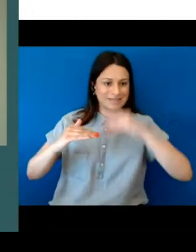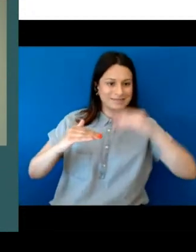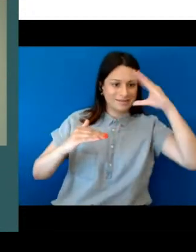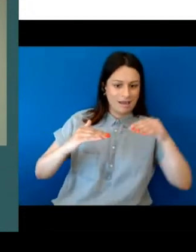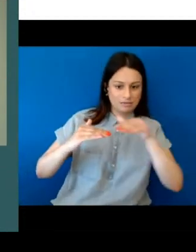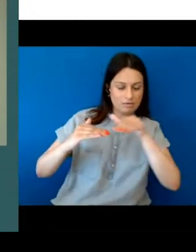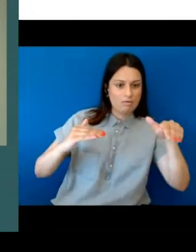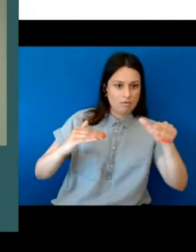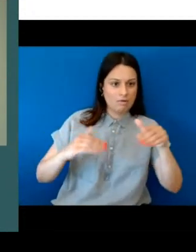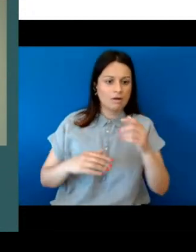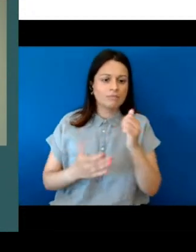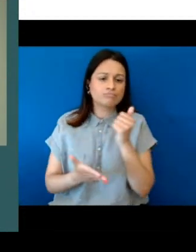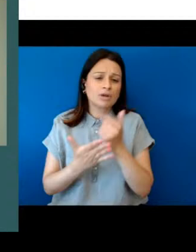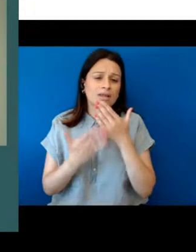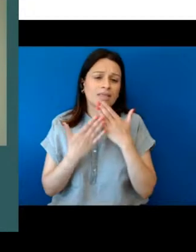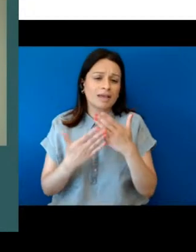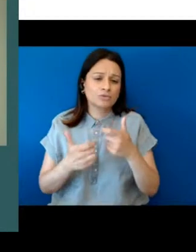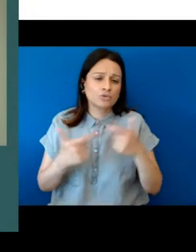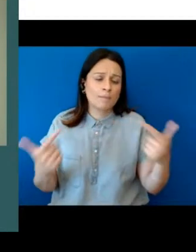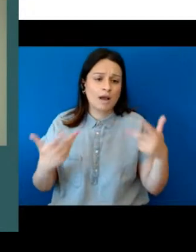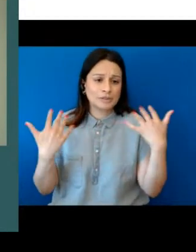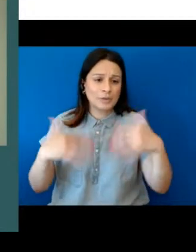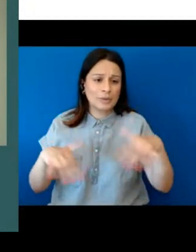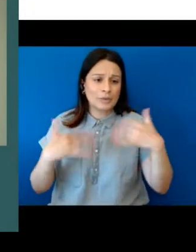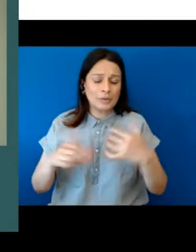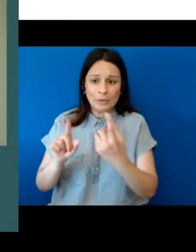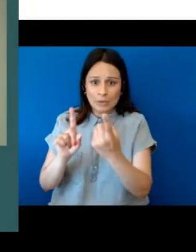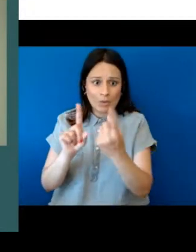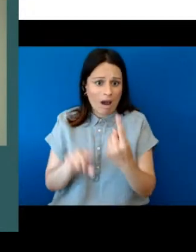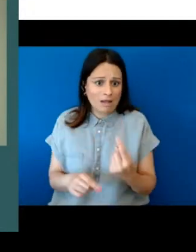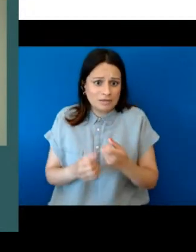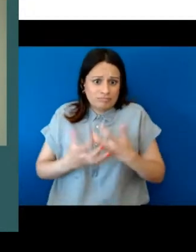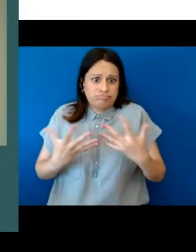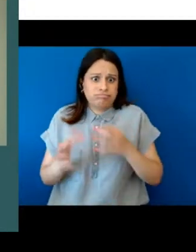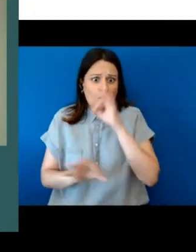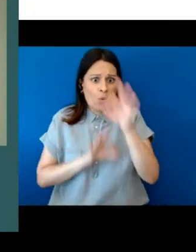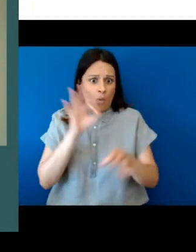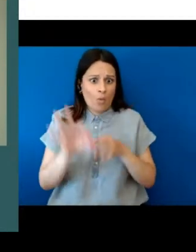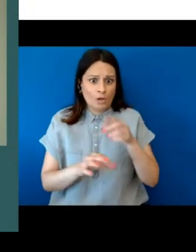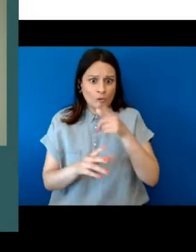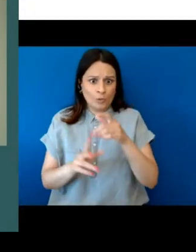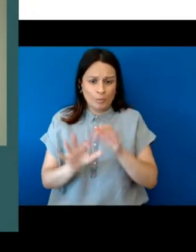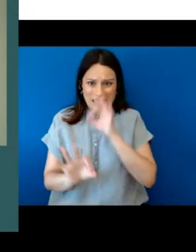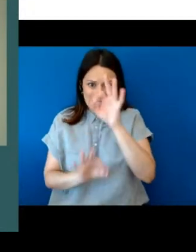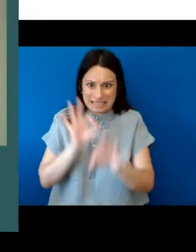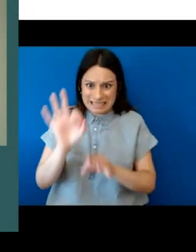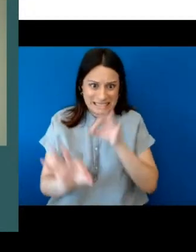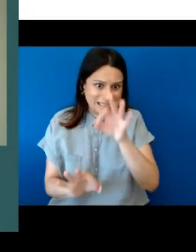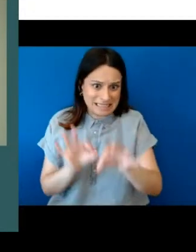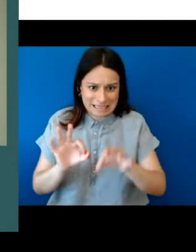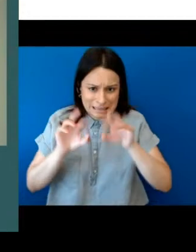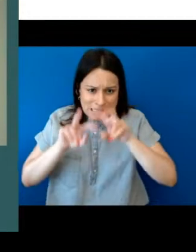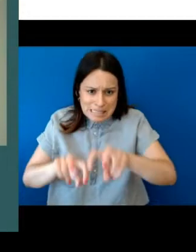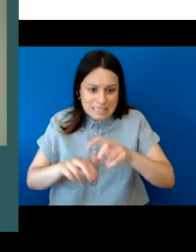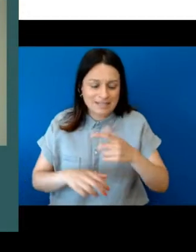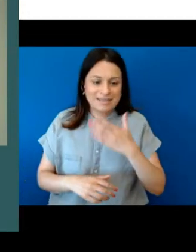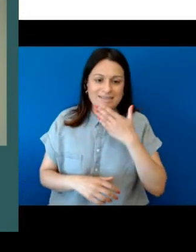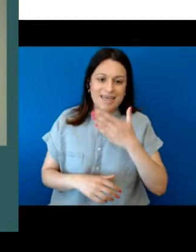Brilliant. Oh, thank you so much for answering all those questions. You've been certainly grilled this morning. Thank you very much.